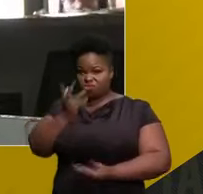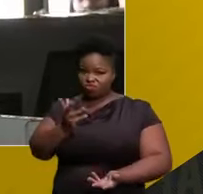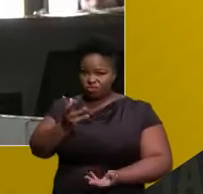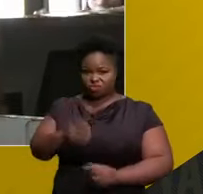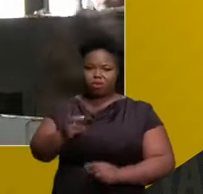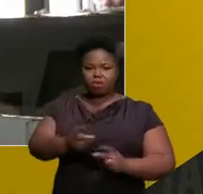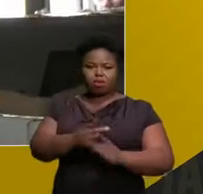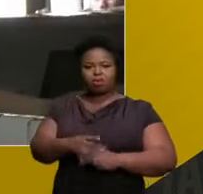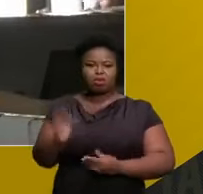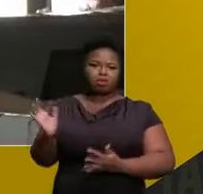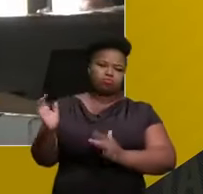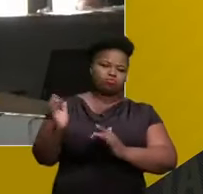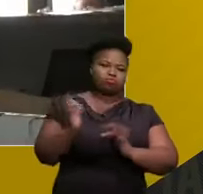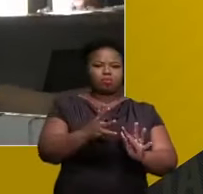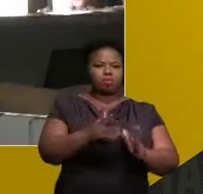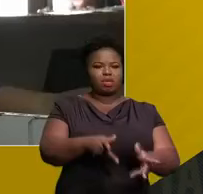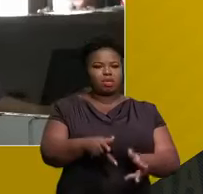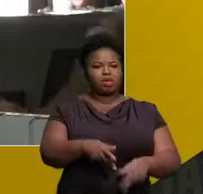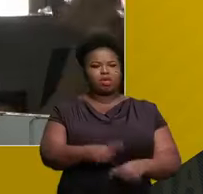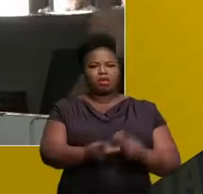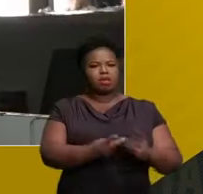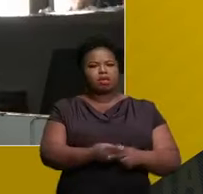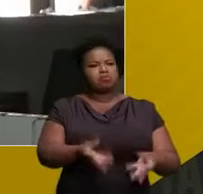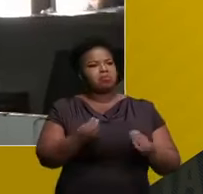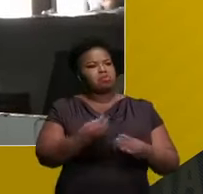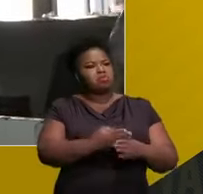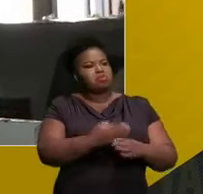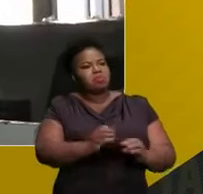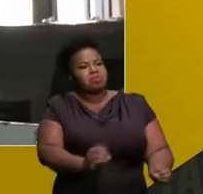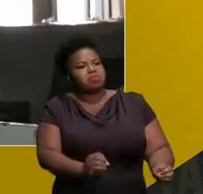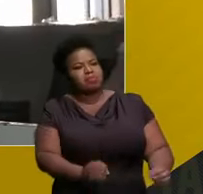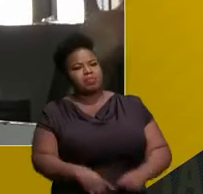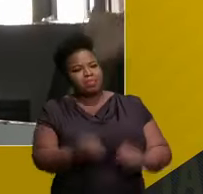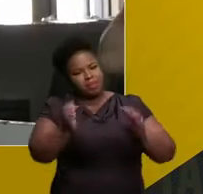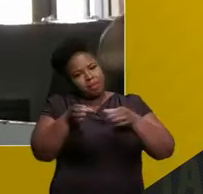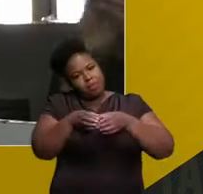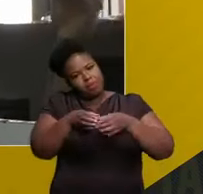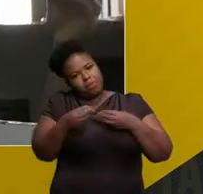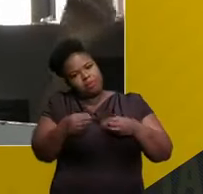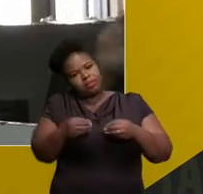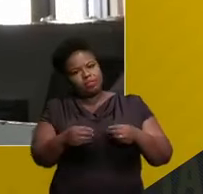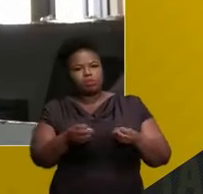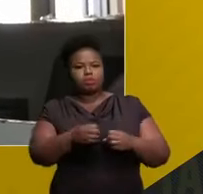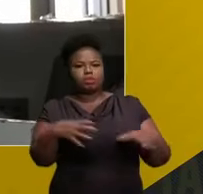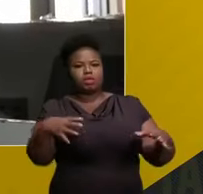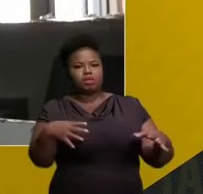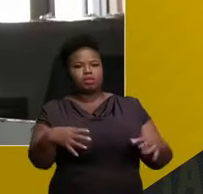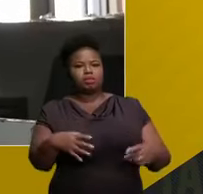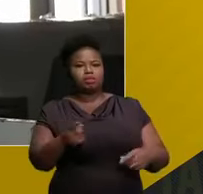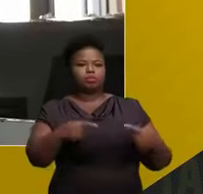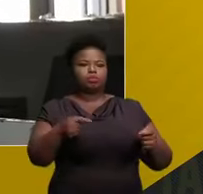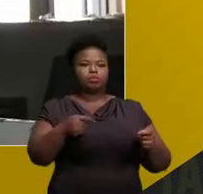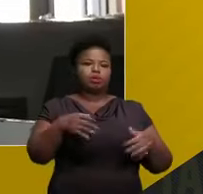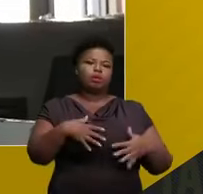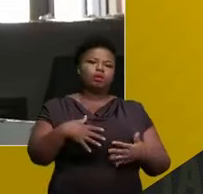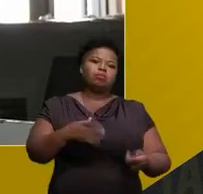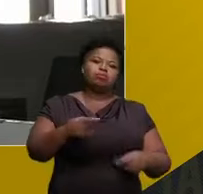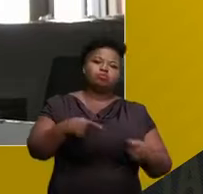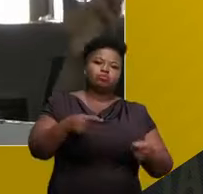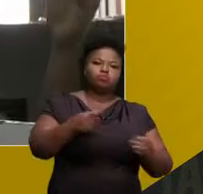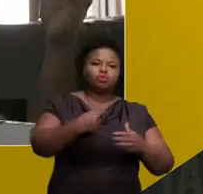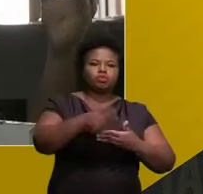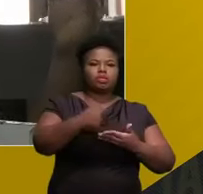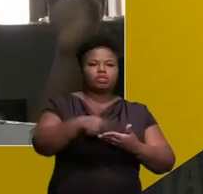when we are coming here, we don't get any job, we just open the small business, truck shop, small supermarket.